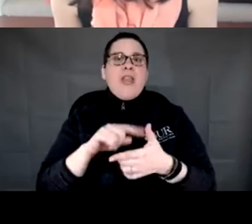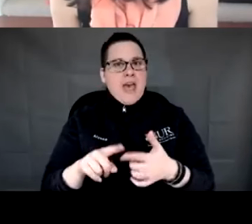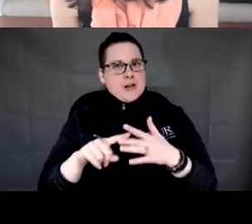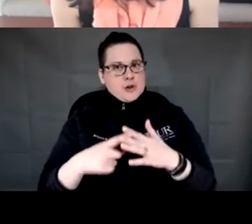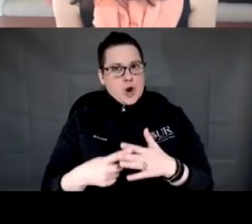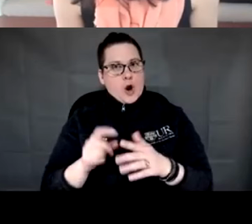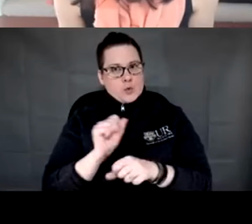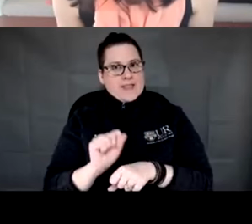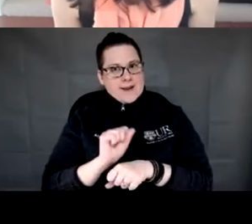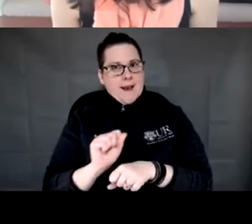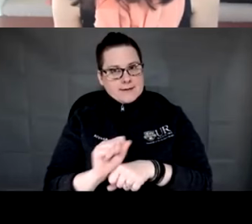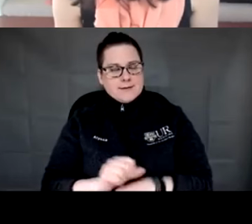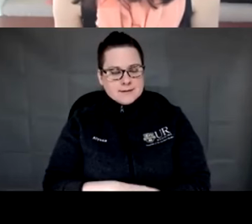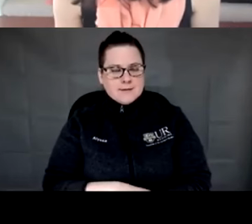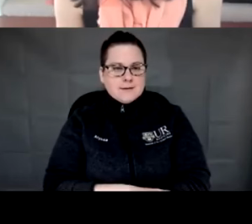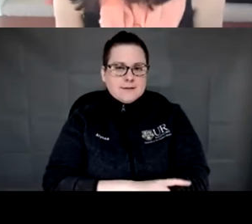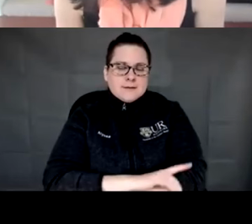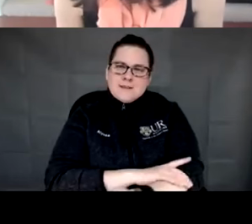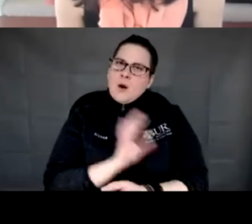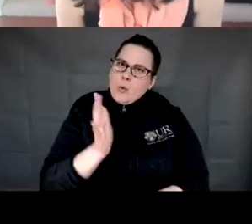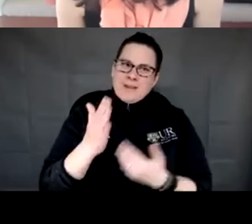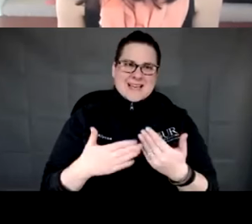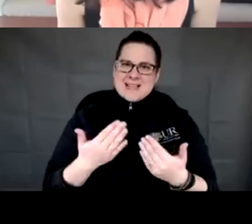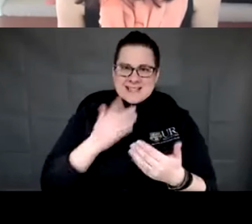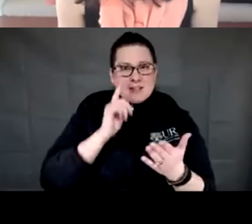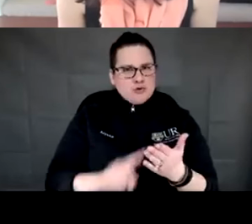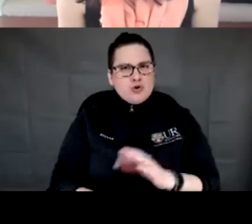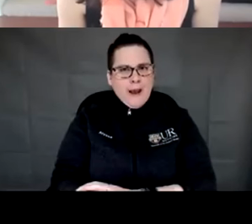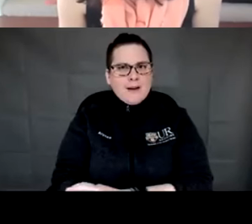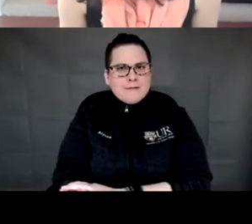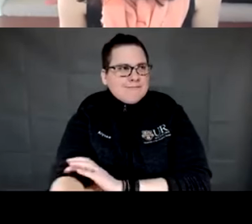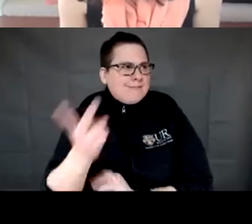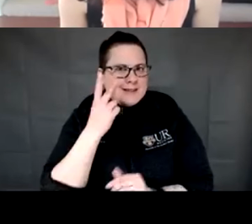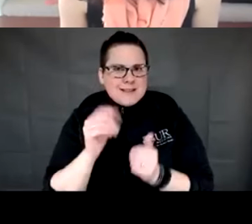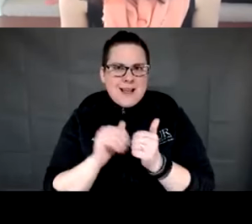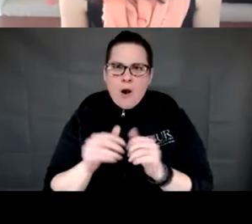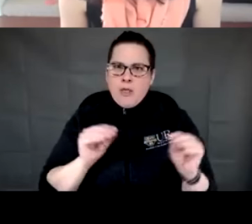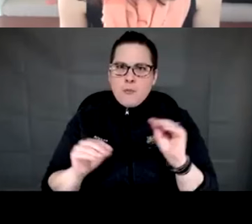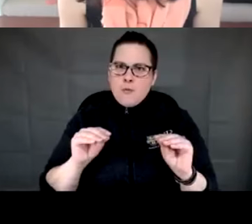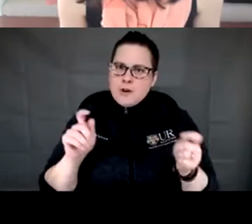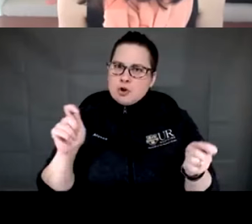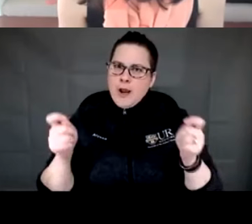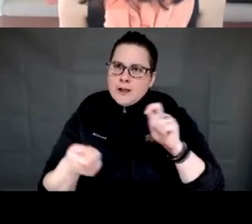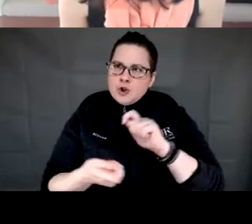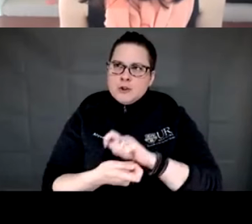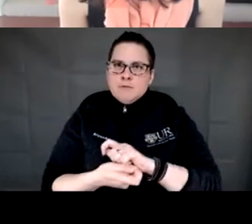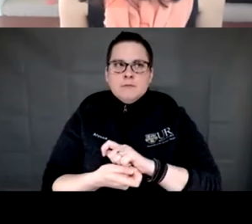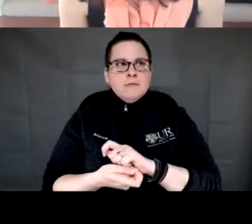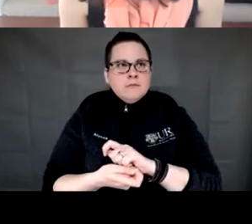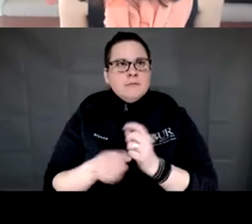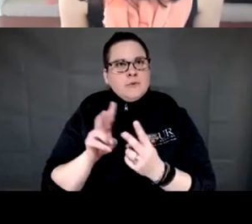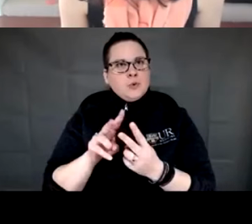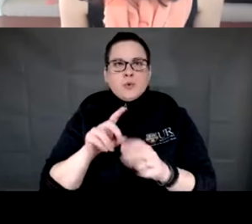task. But it would be a really easy thing to check, right? To see how these movements change on those two